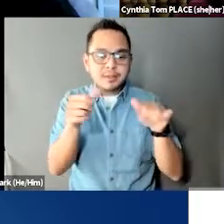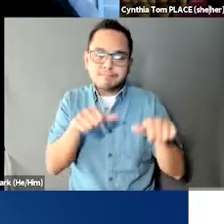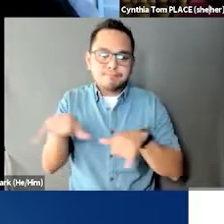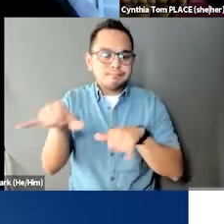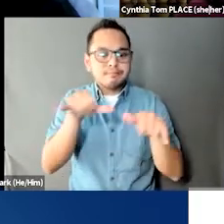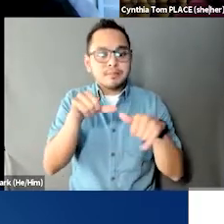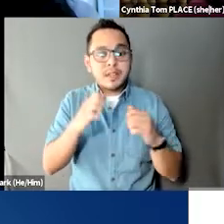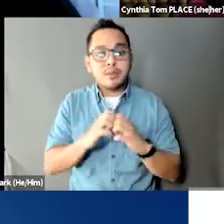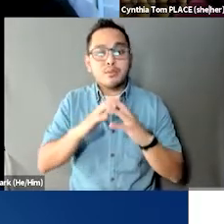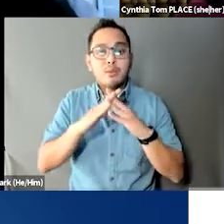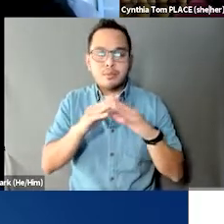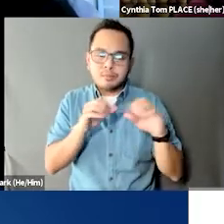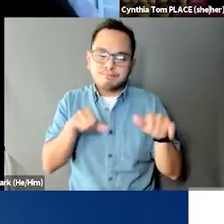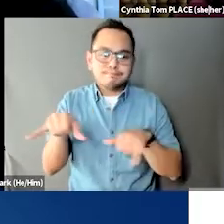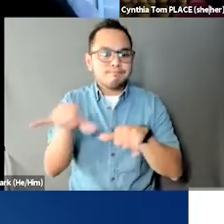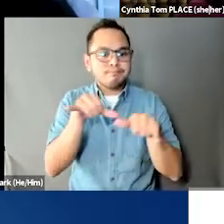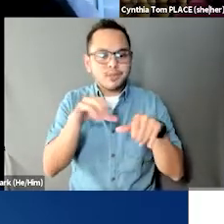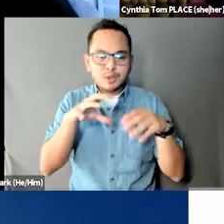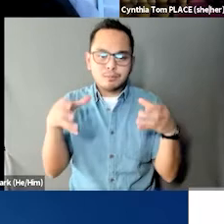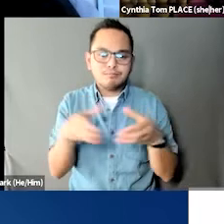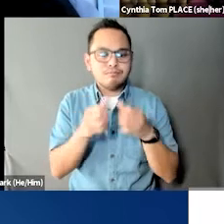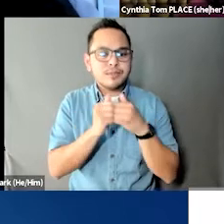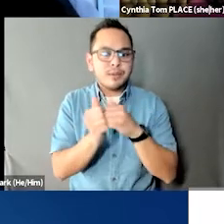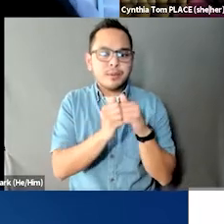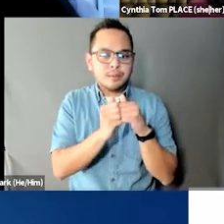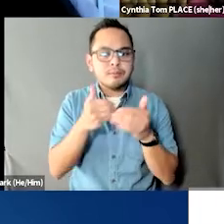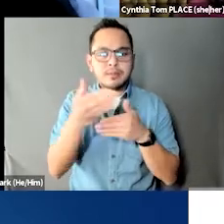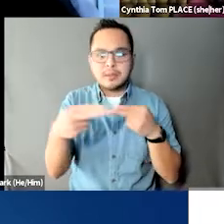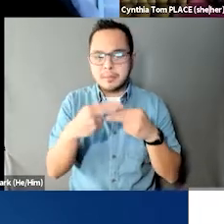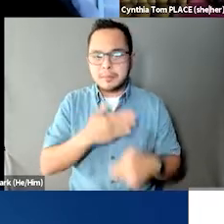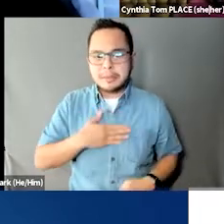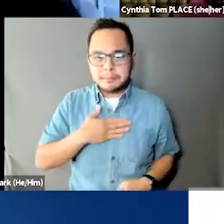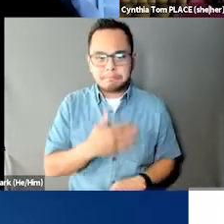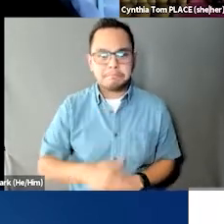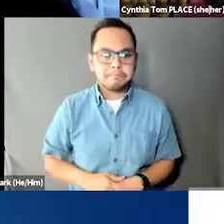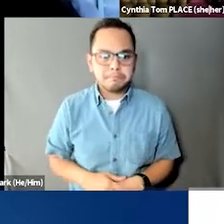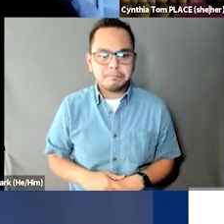is mutual. So we're in this together. And next slide.